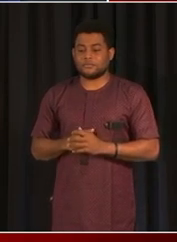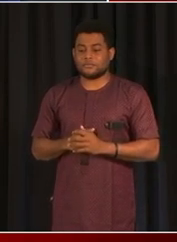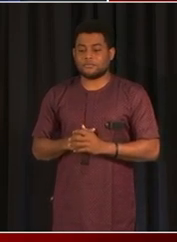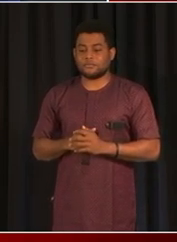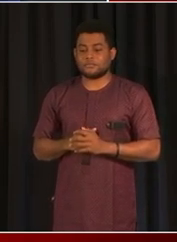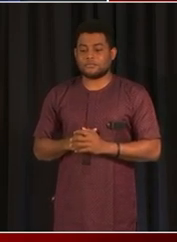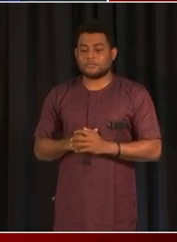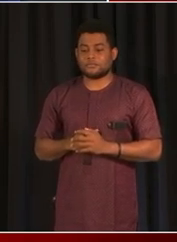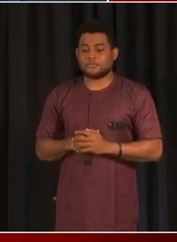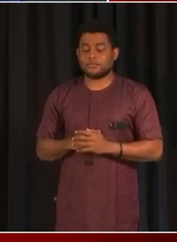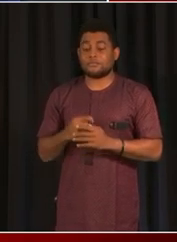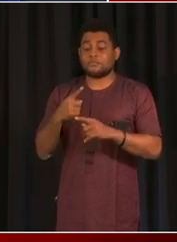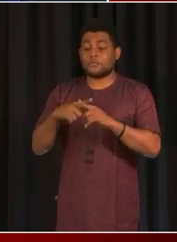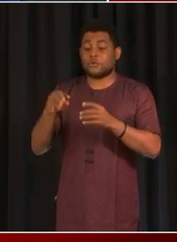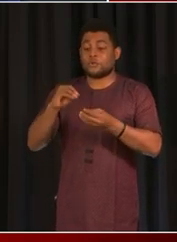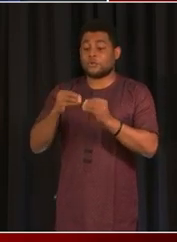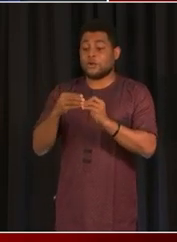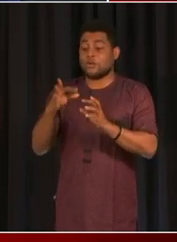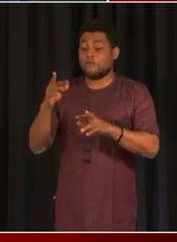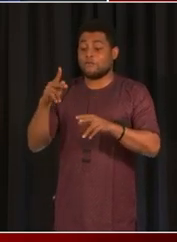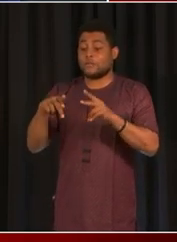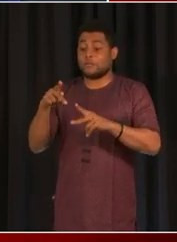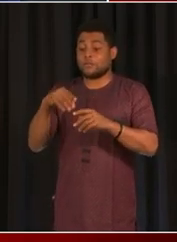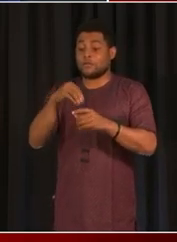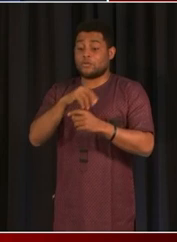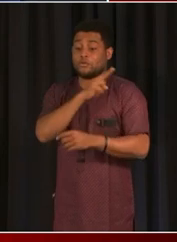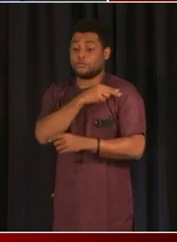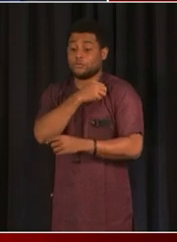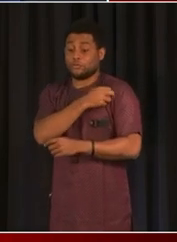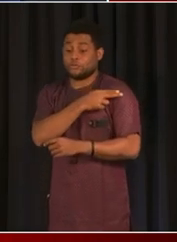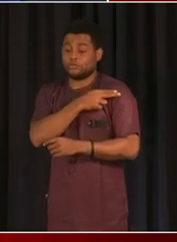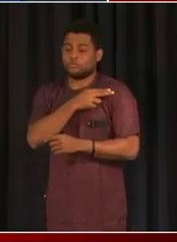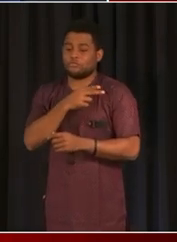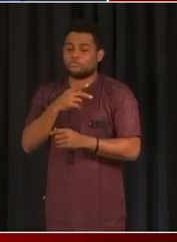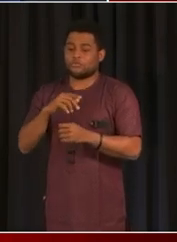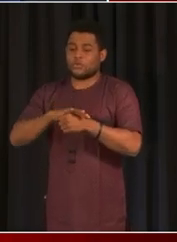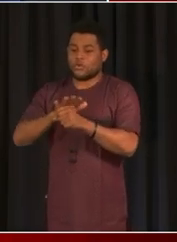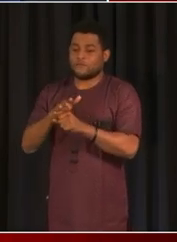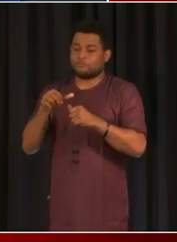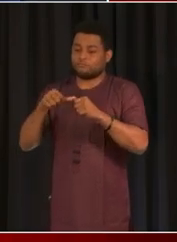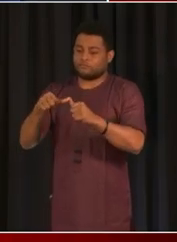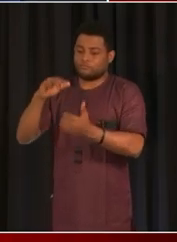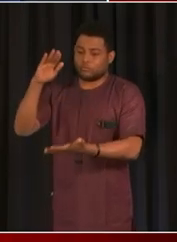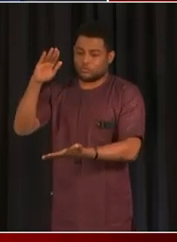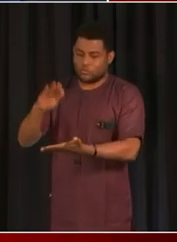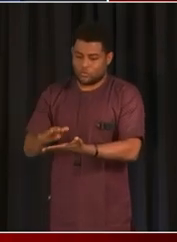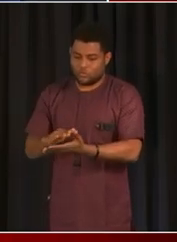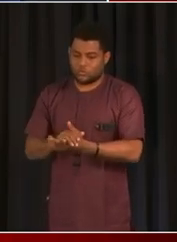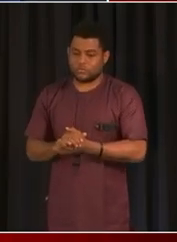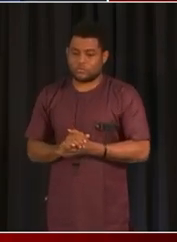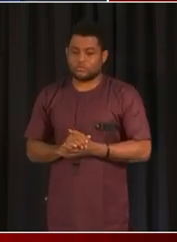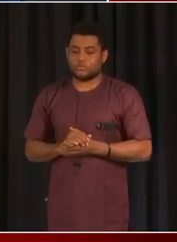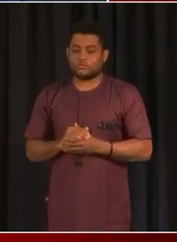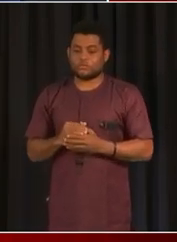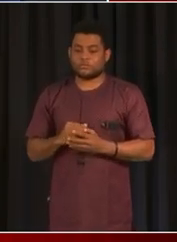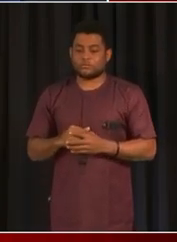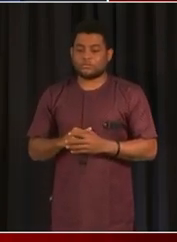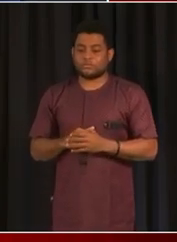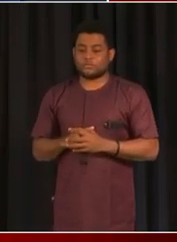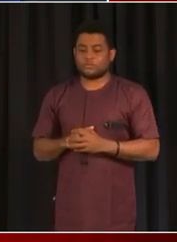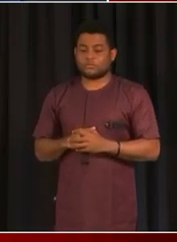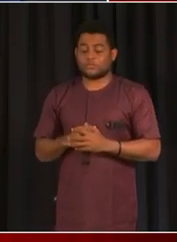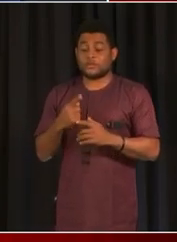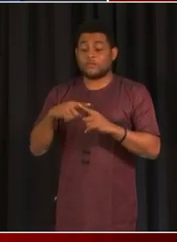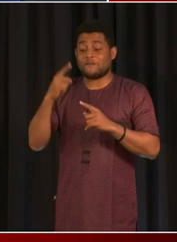so that's an important thing for us to be able to emphasize. In terms of pediatrics, we have not heard of capacity